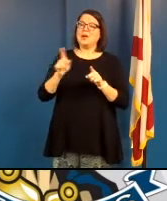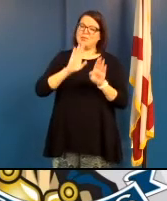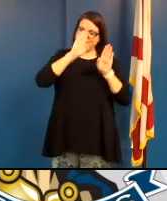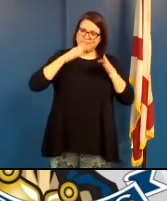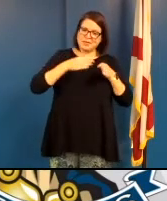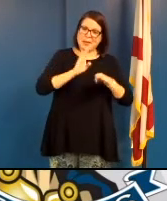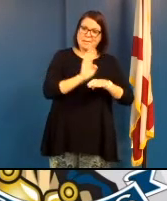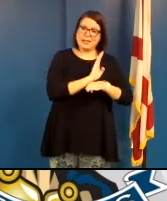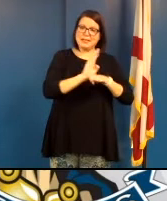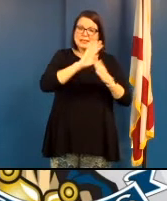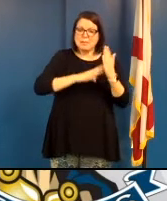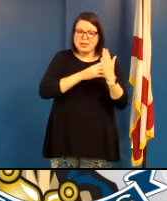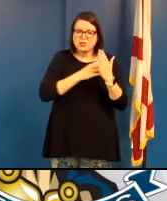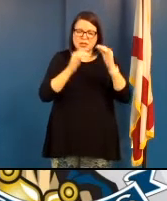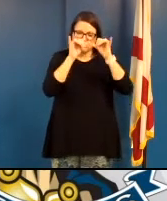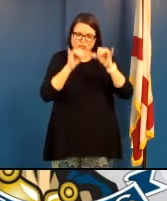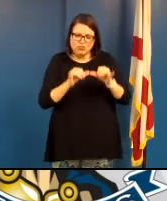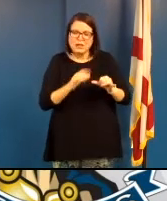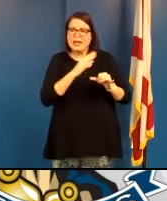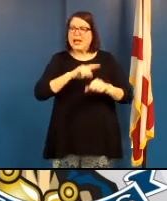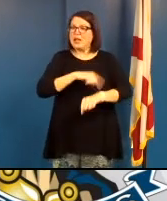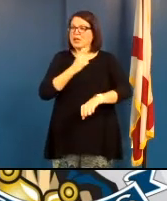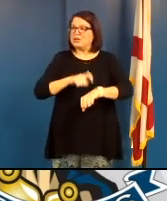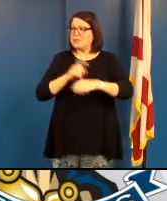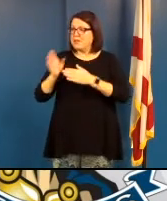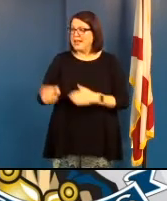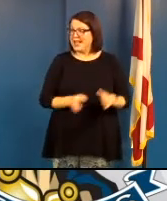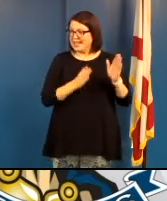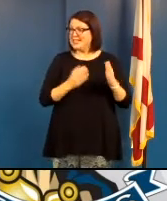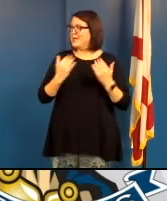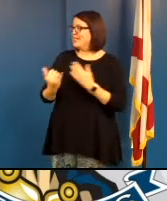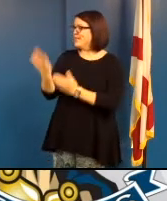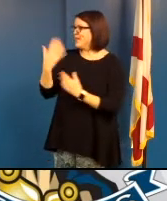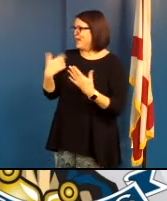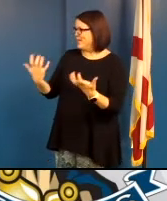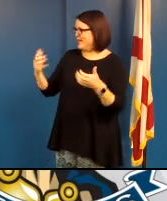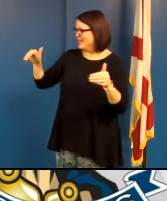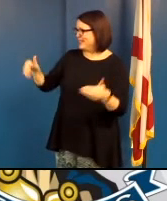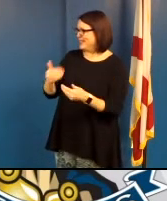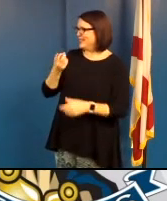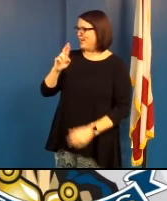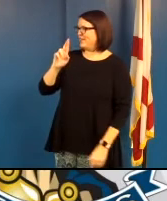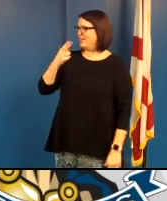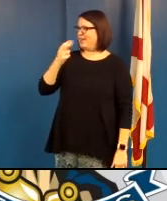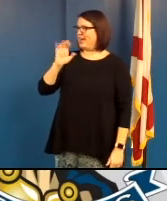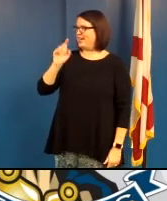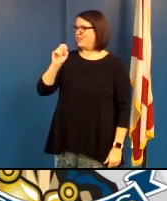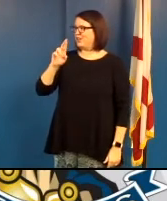and long-term planning. And so this morning, I'd really like to introduce you to Dr. Hector Laura.